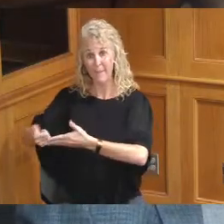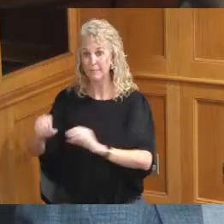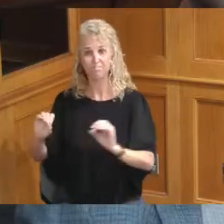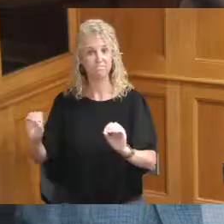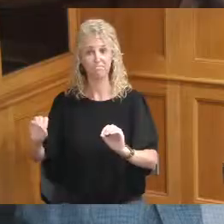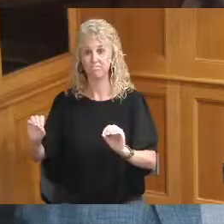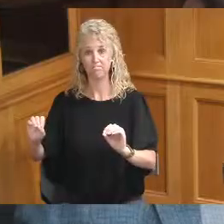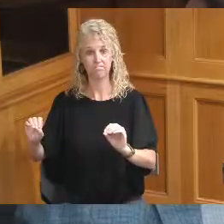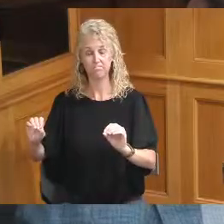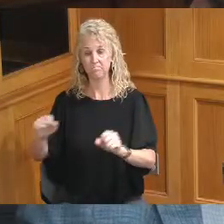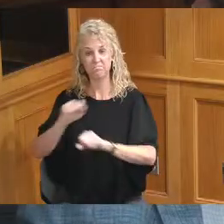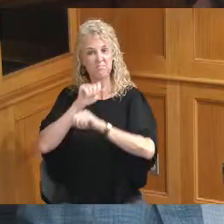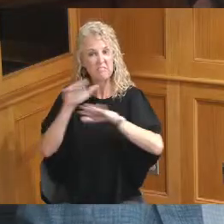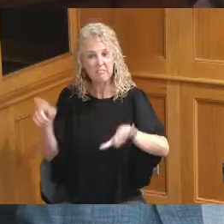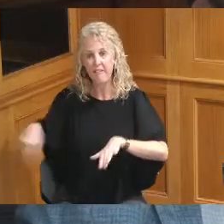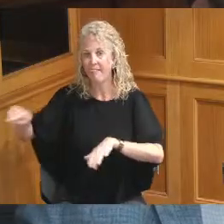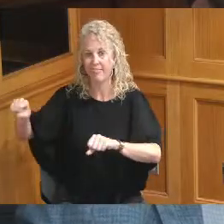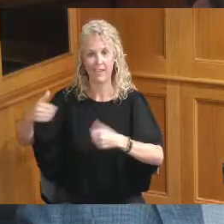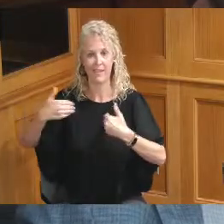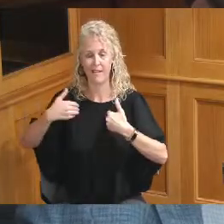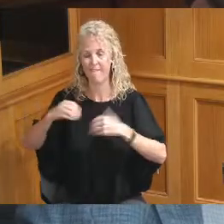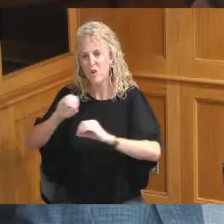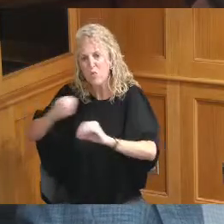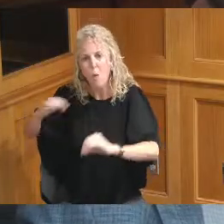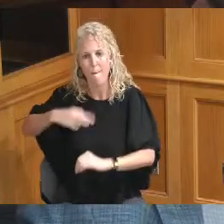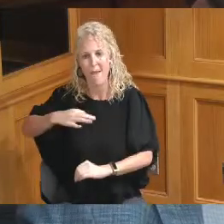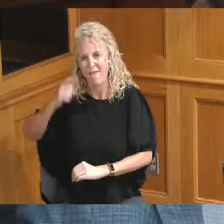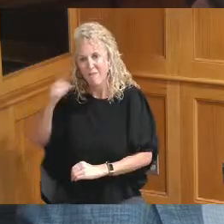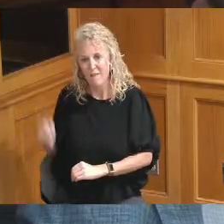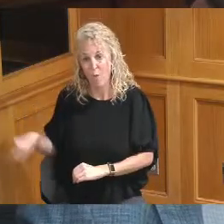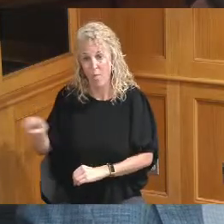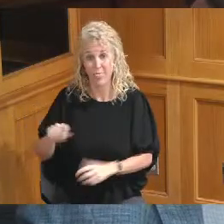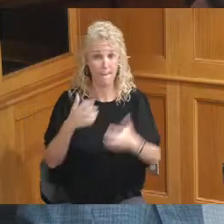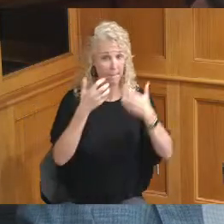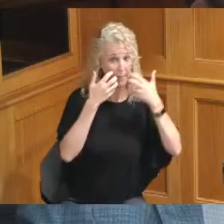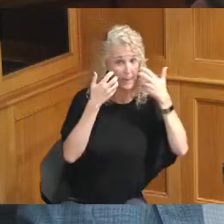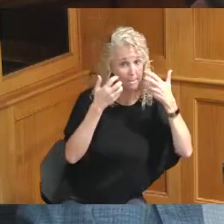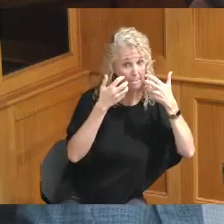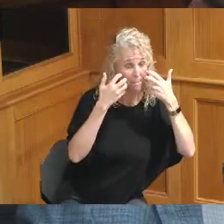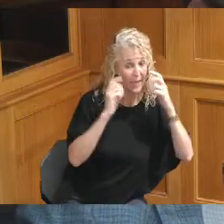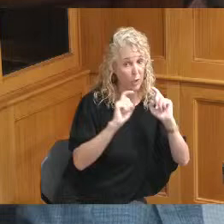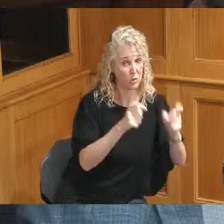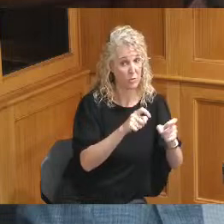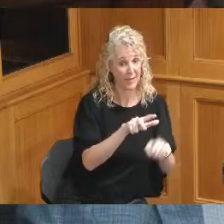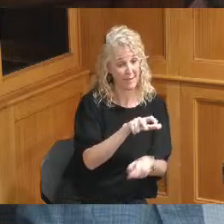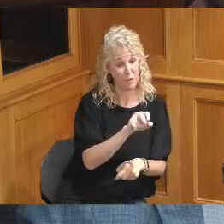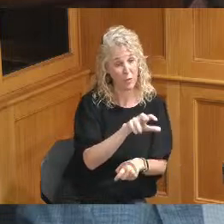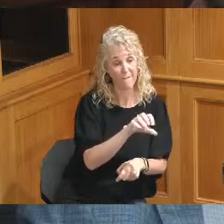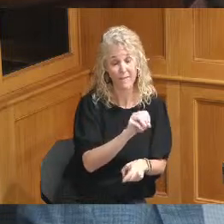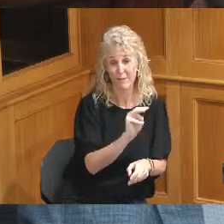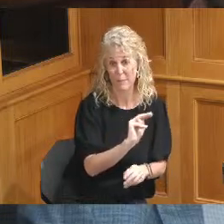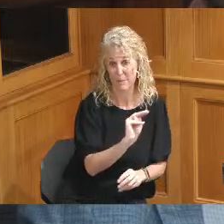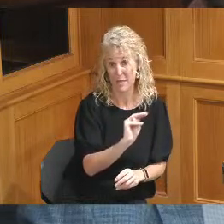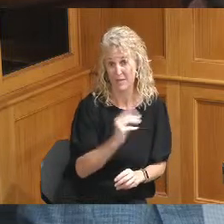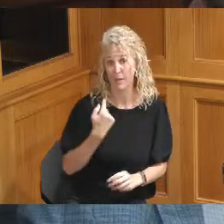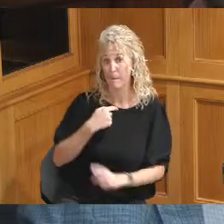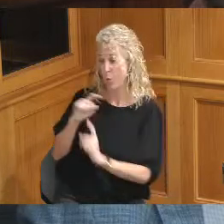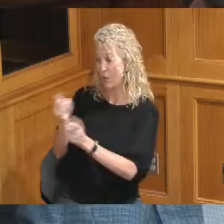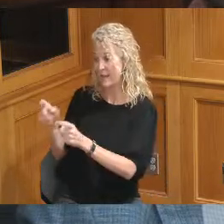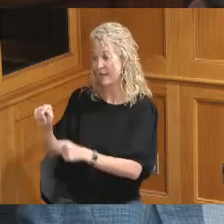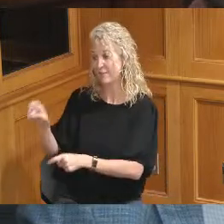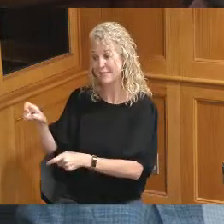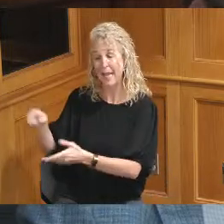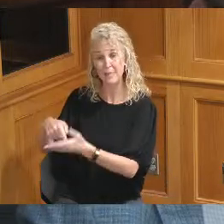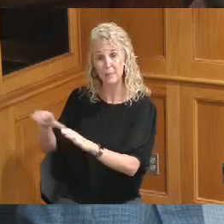Nothing tangible. The Bengals would be guaranteed $350 million, but the taxpayers are